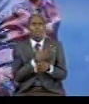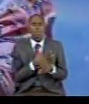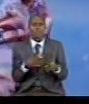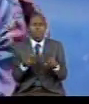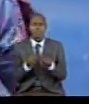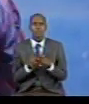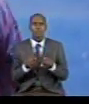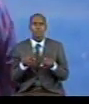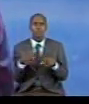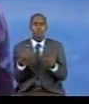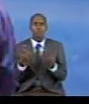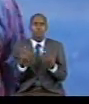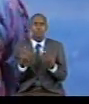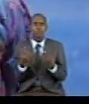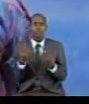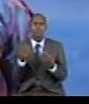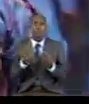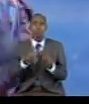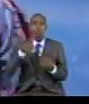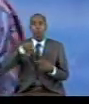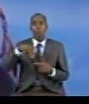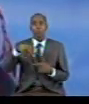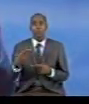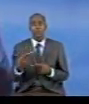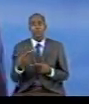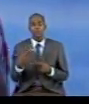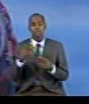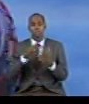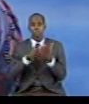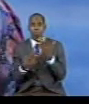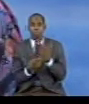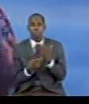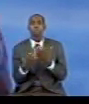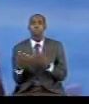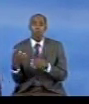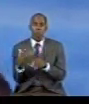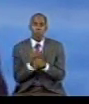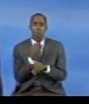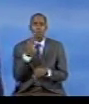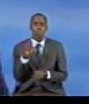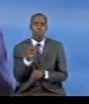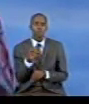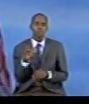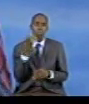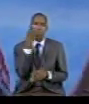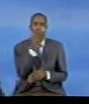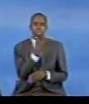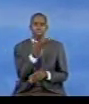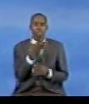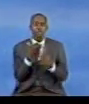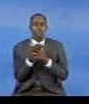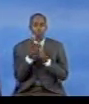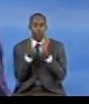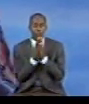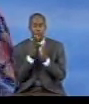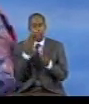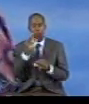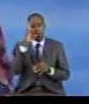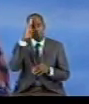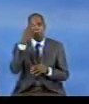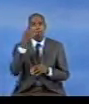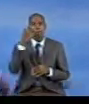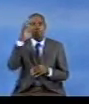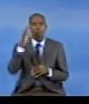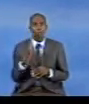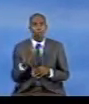by Pataiko Crusade, I carry and go there. Through the prayer of God of man, this my